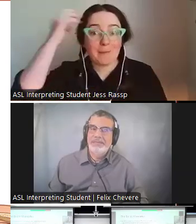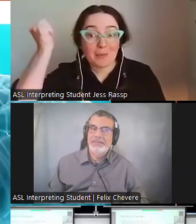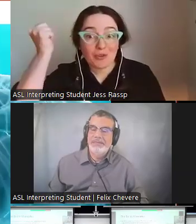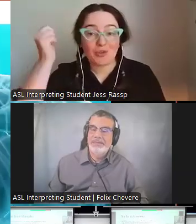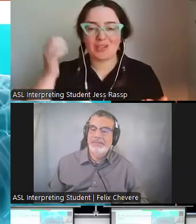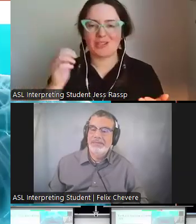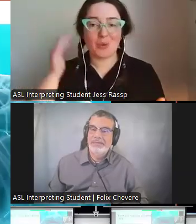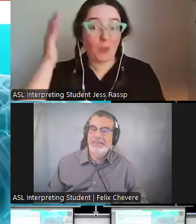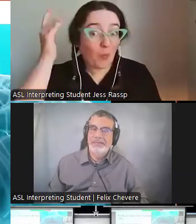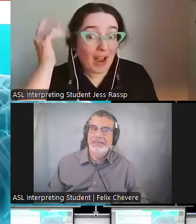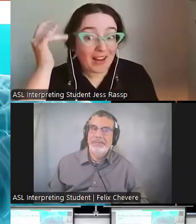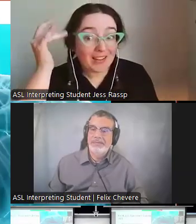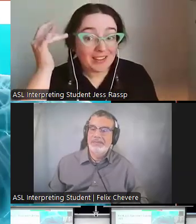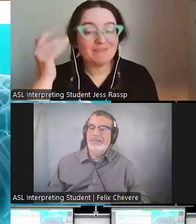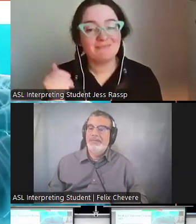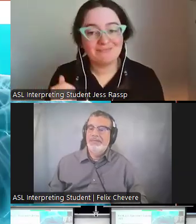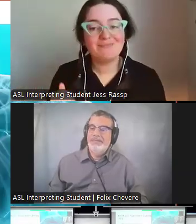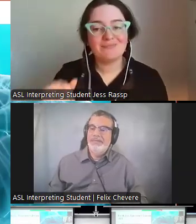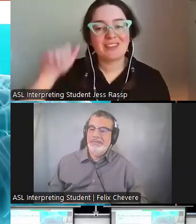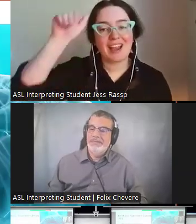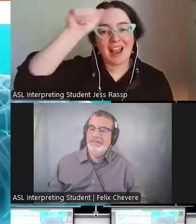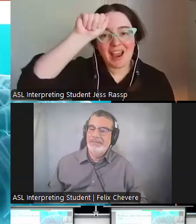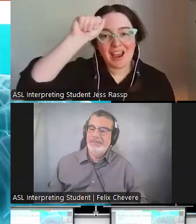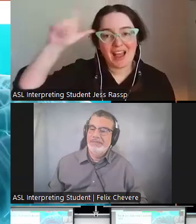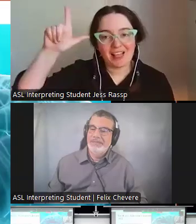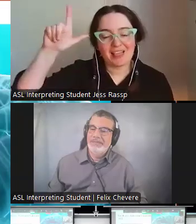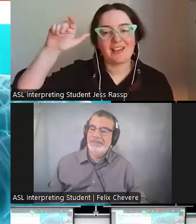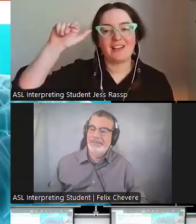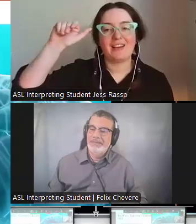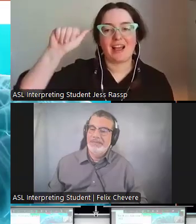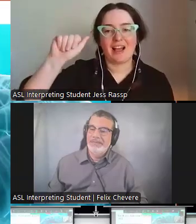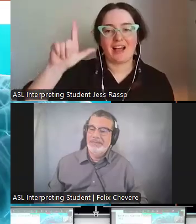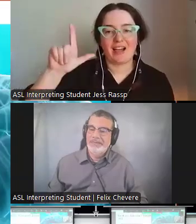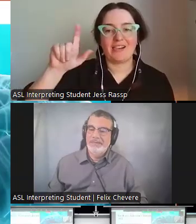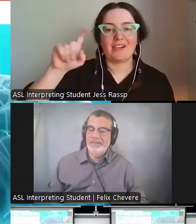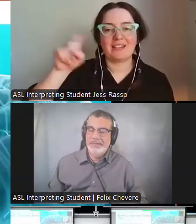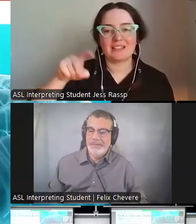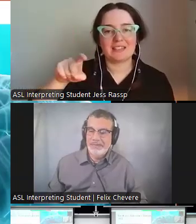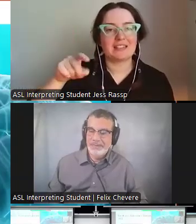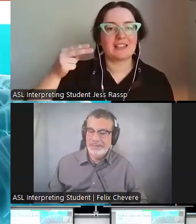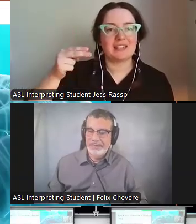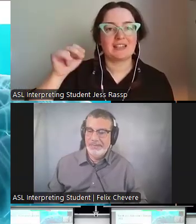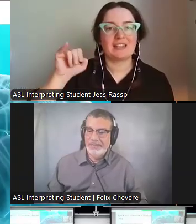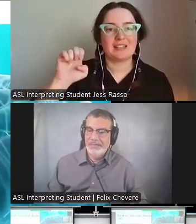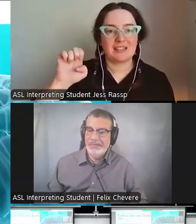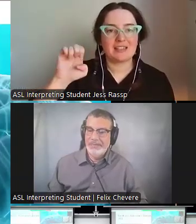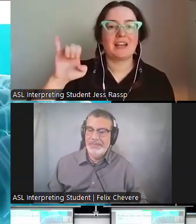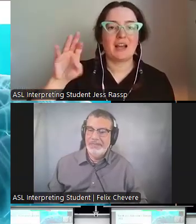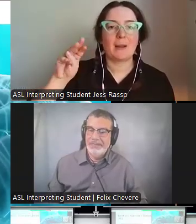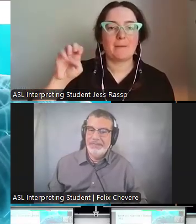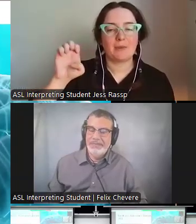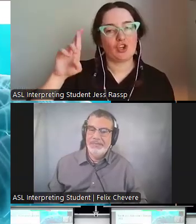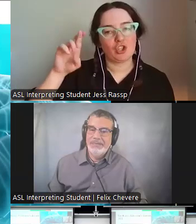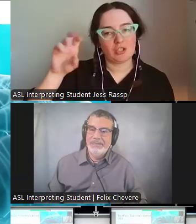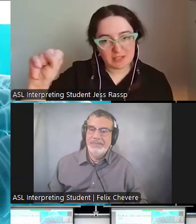about Alzheimer's. All right. And so what happens with Alzheimer's, it's the most common form of dementia.